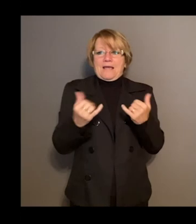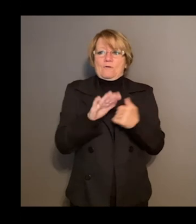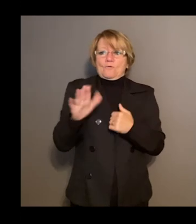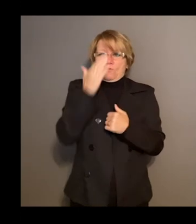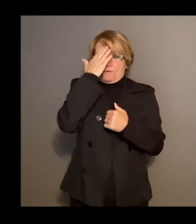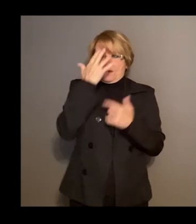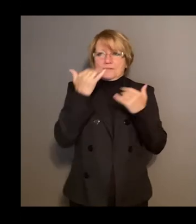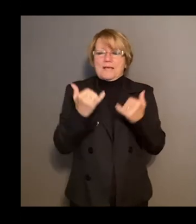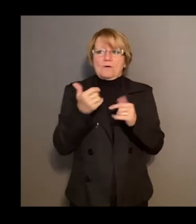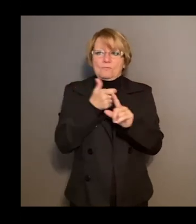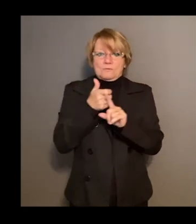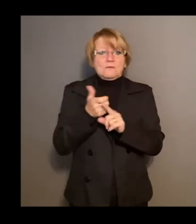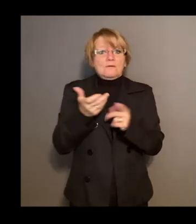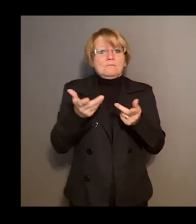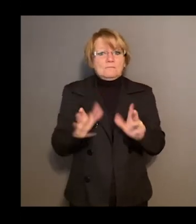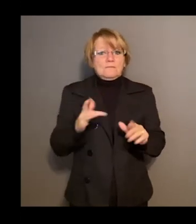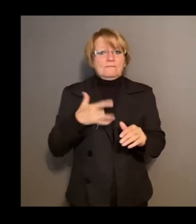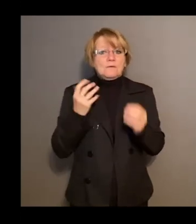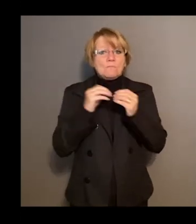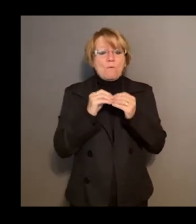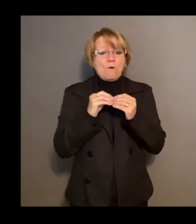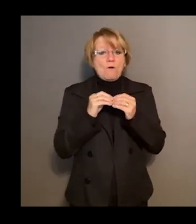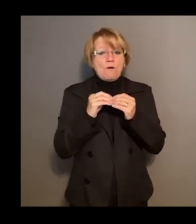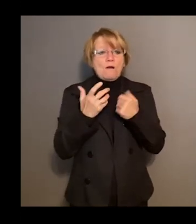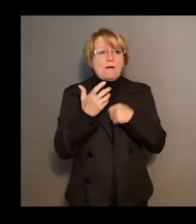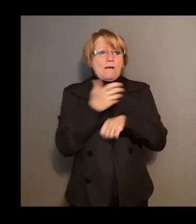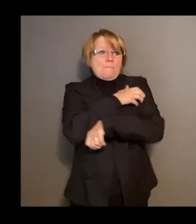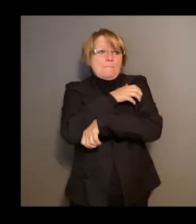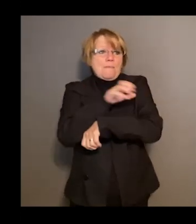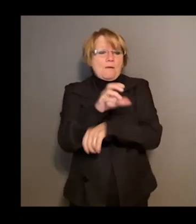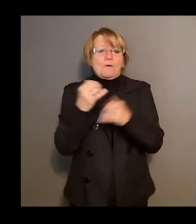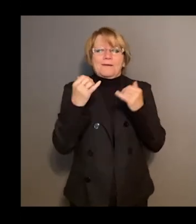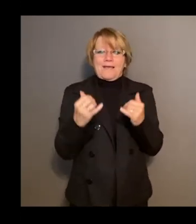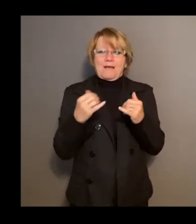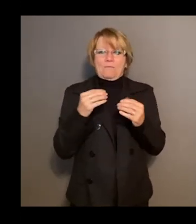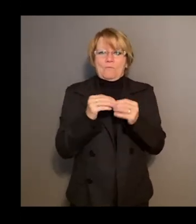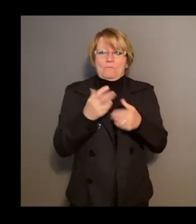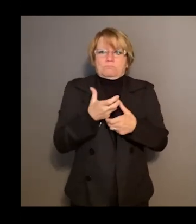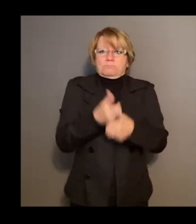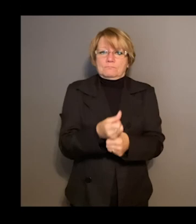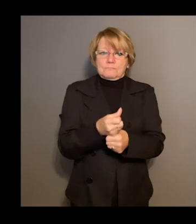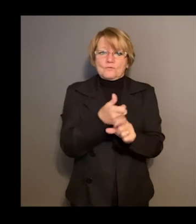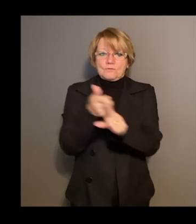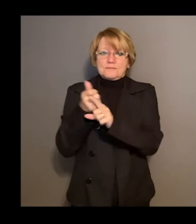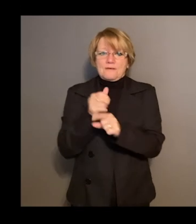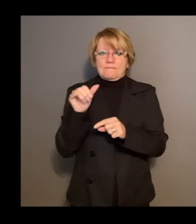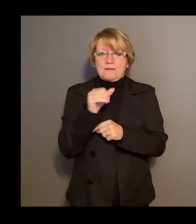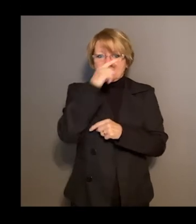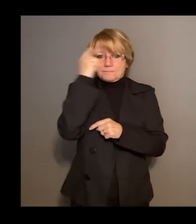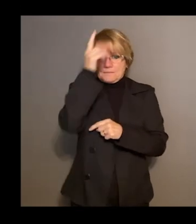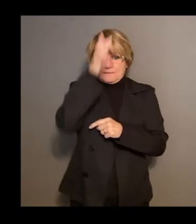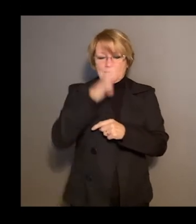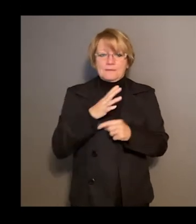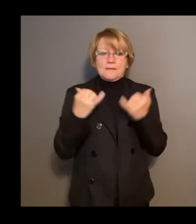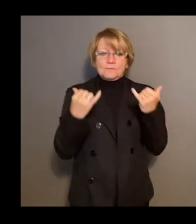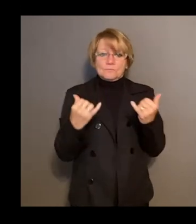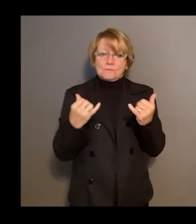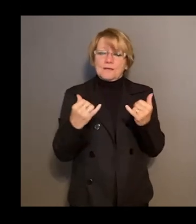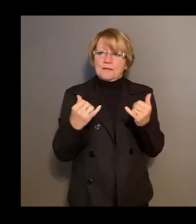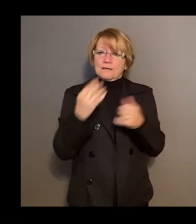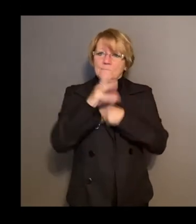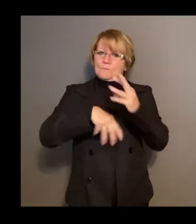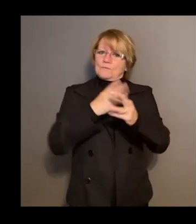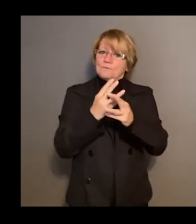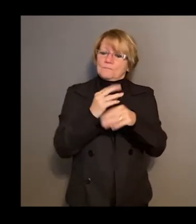now, do you feel as more empowered and more confident being a Black man in today's society? In society